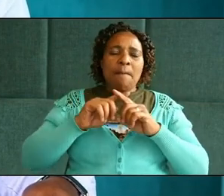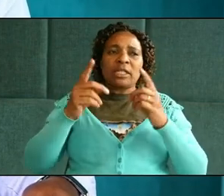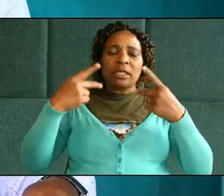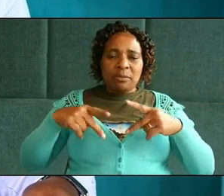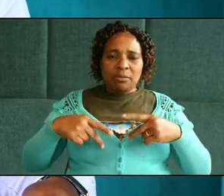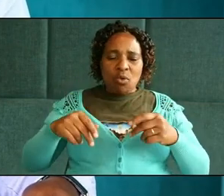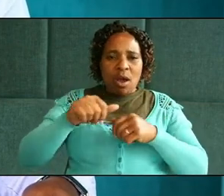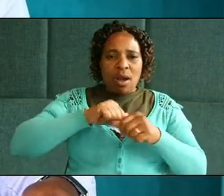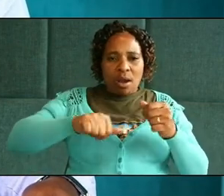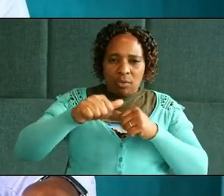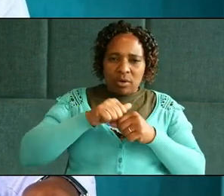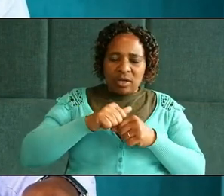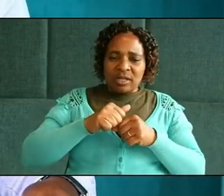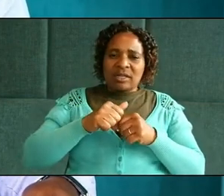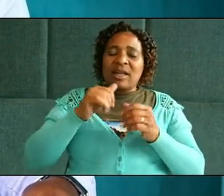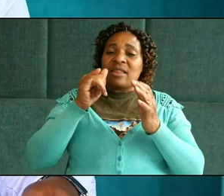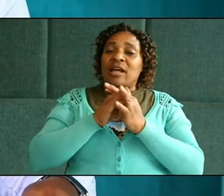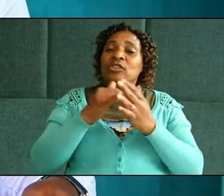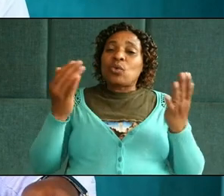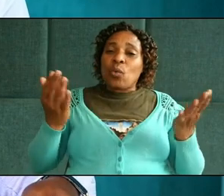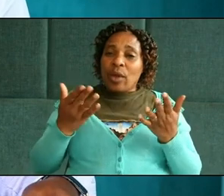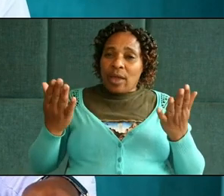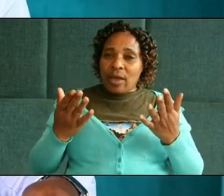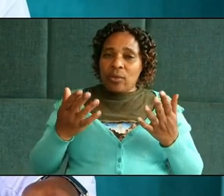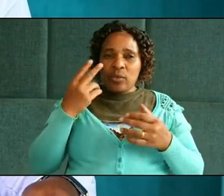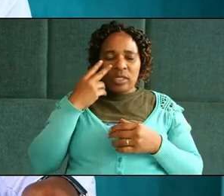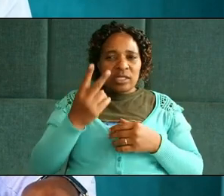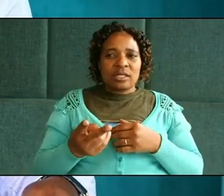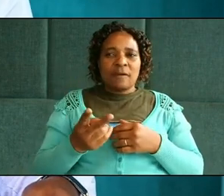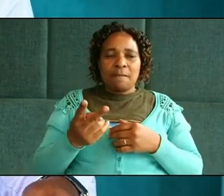him. Mm. So this way, another,